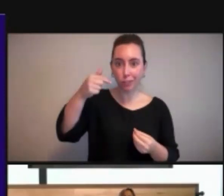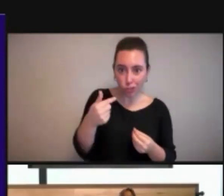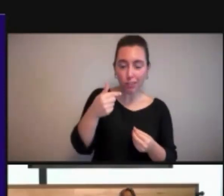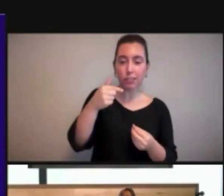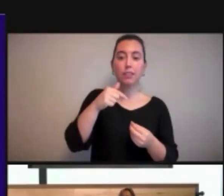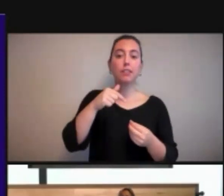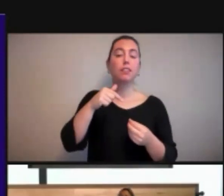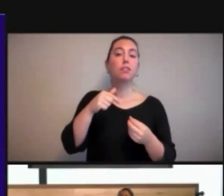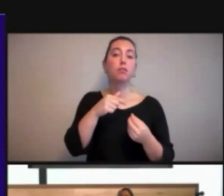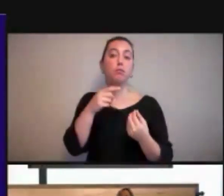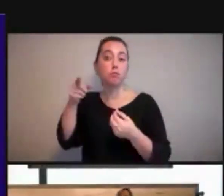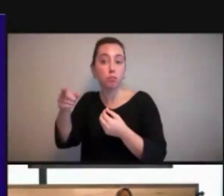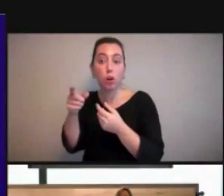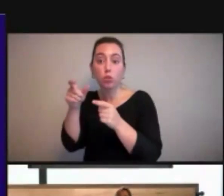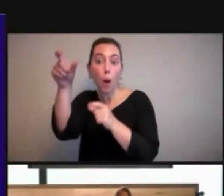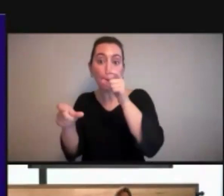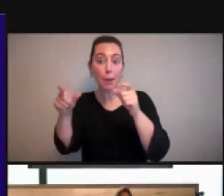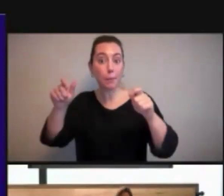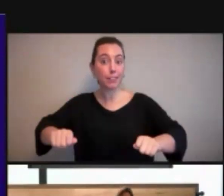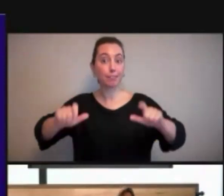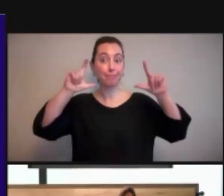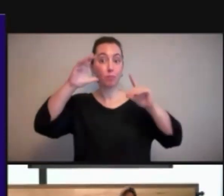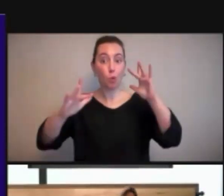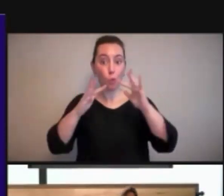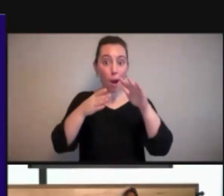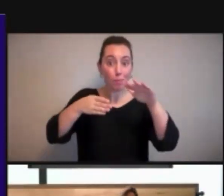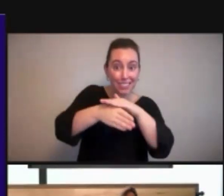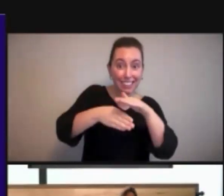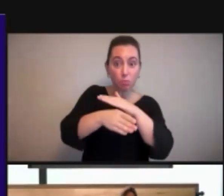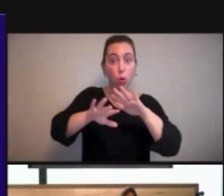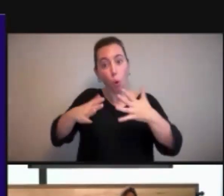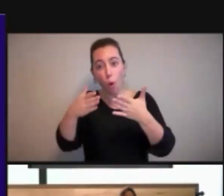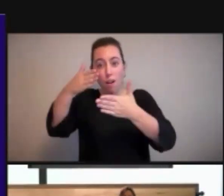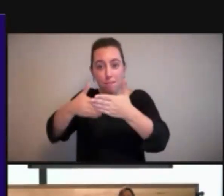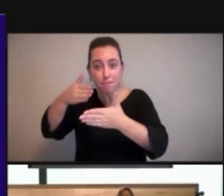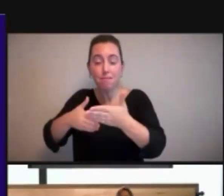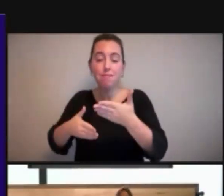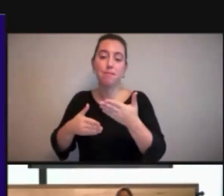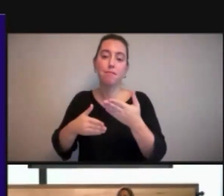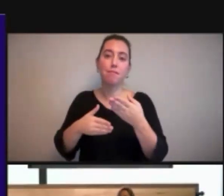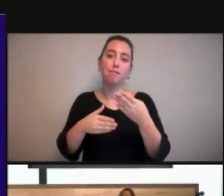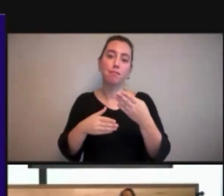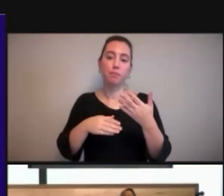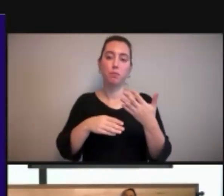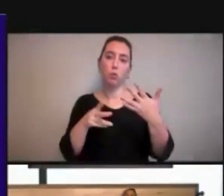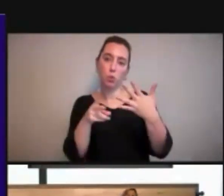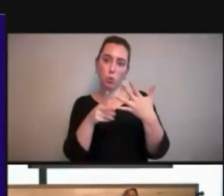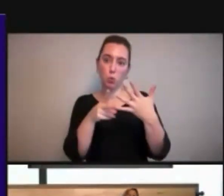how they see accessibility, web accessibility these days. And we have two of the really